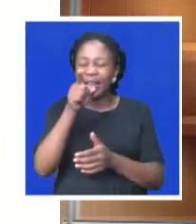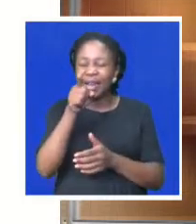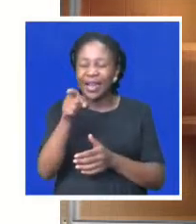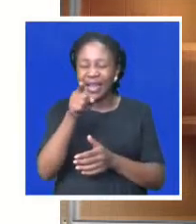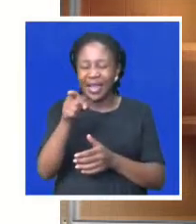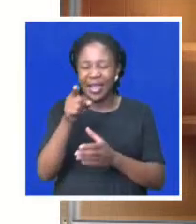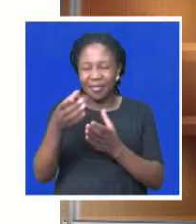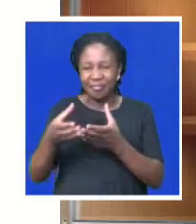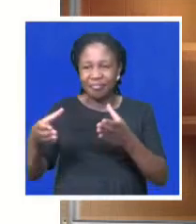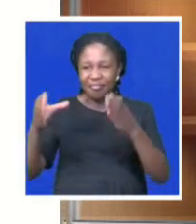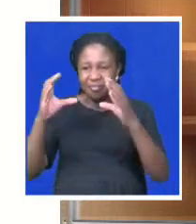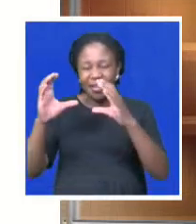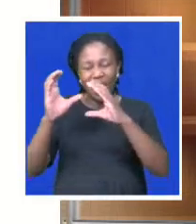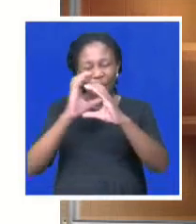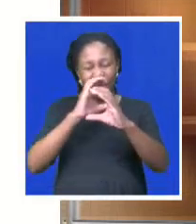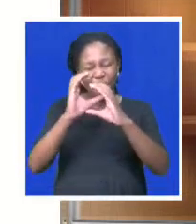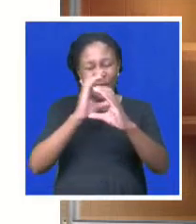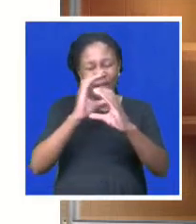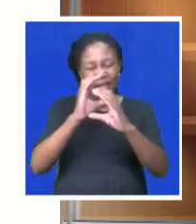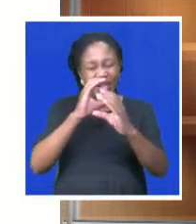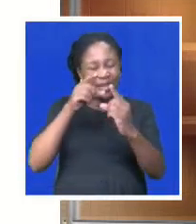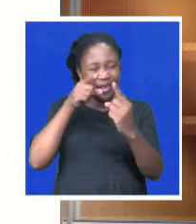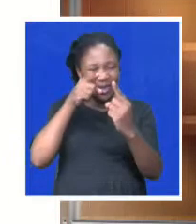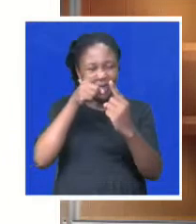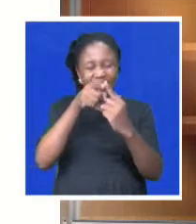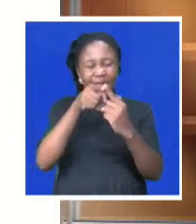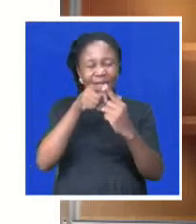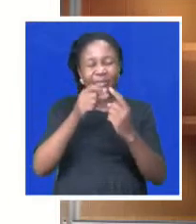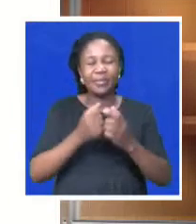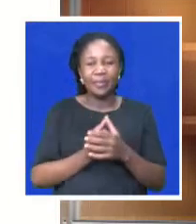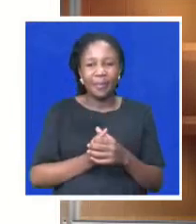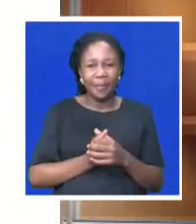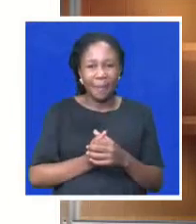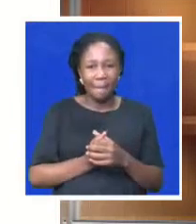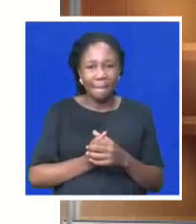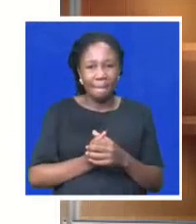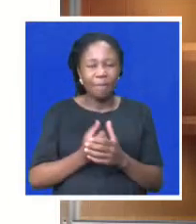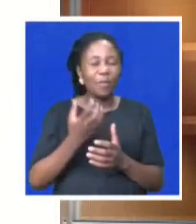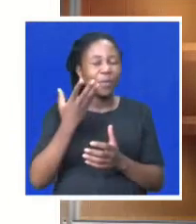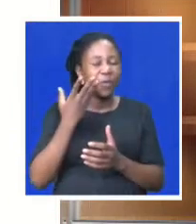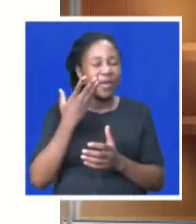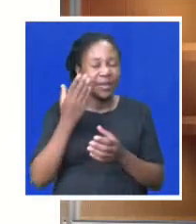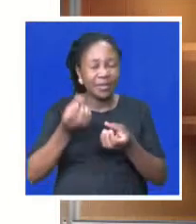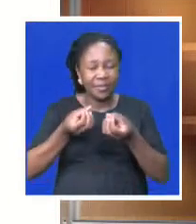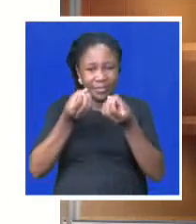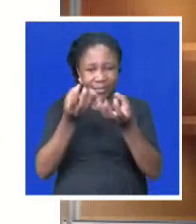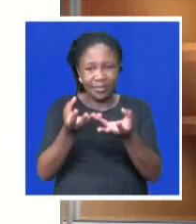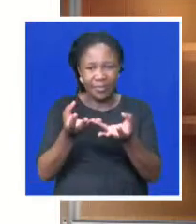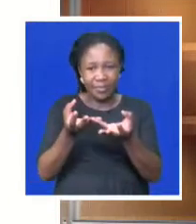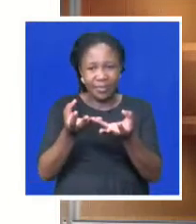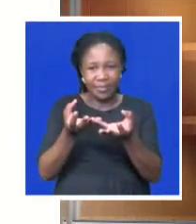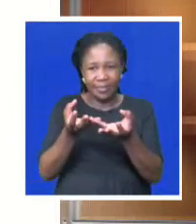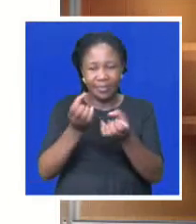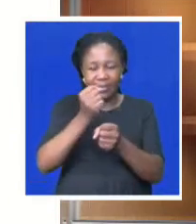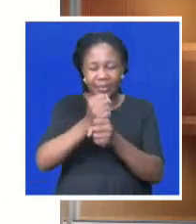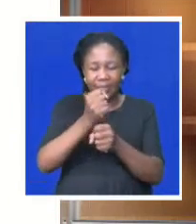communicating. So when, dear Lena, you are given the task of writing a narrative text, remember that.